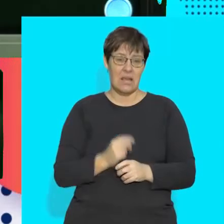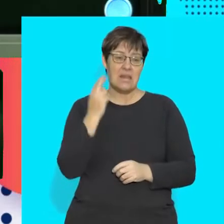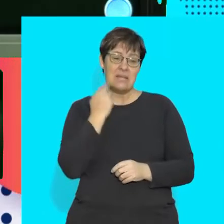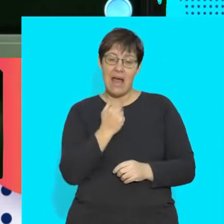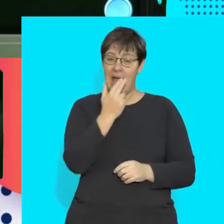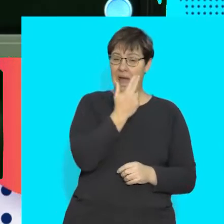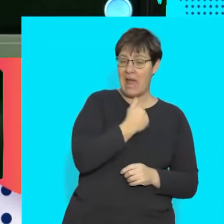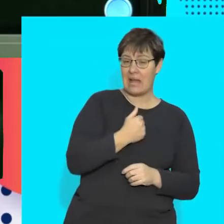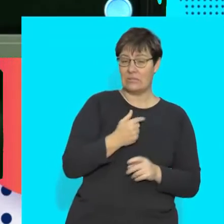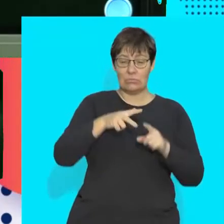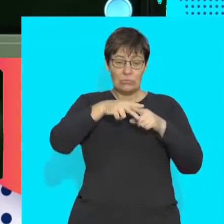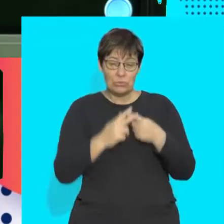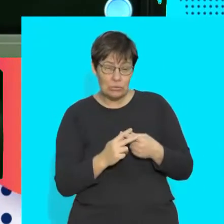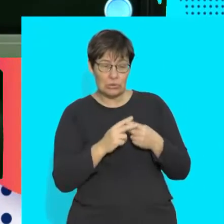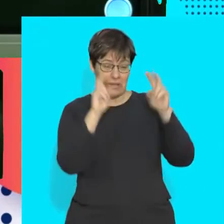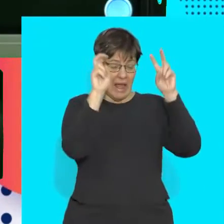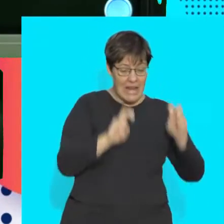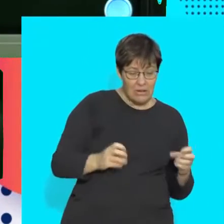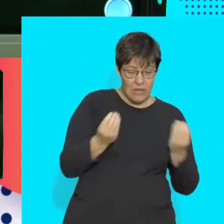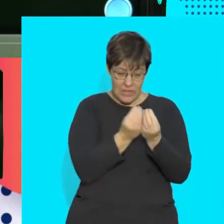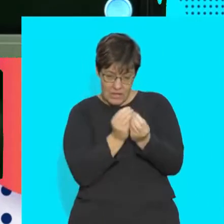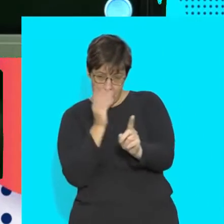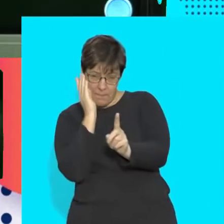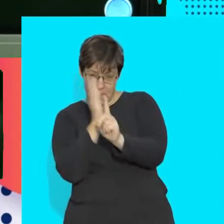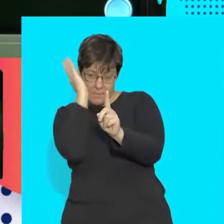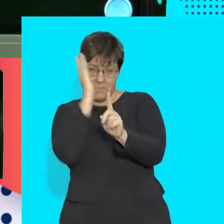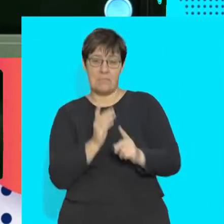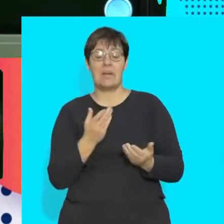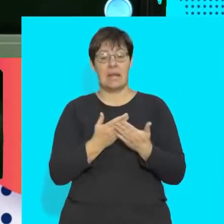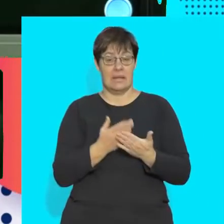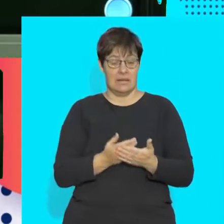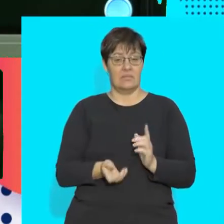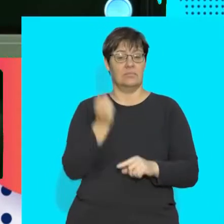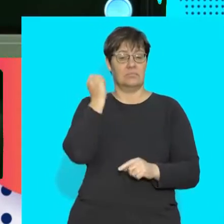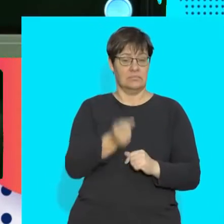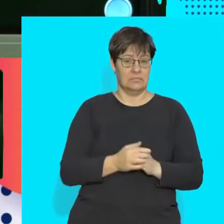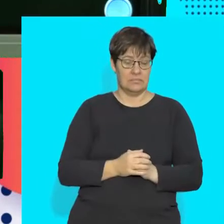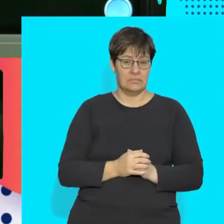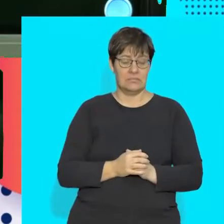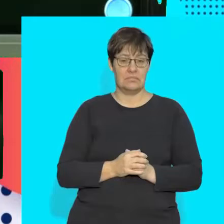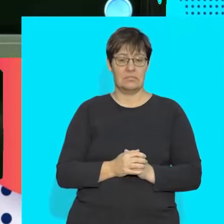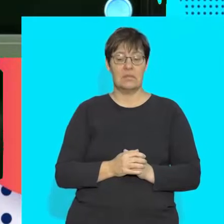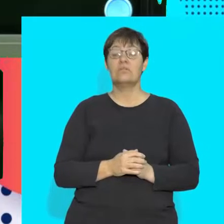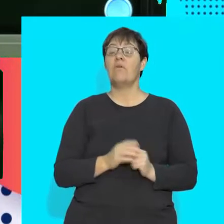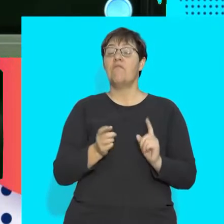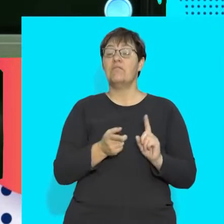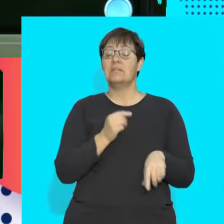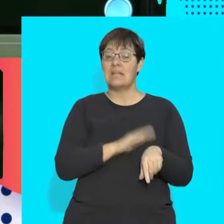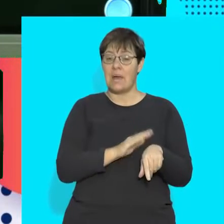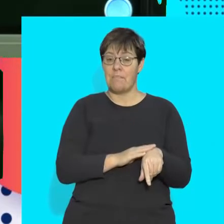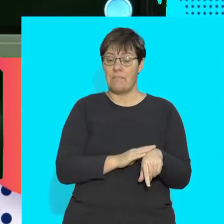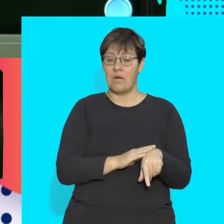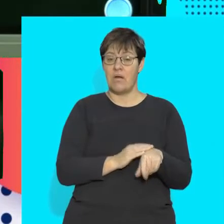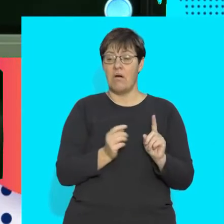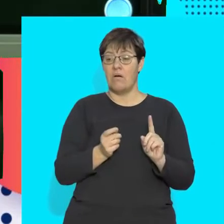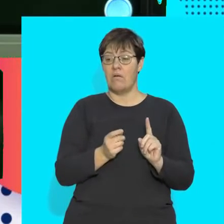really nice, accurate electronic measuring equipment, all right? So it's the time it takes for